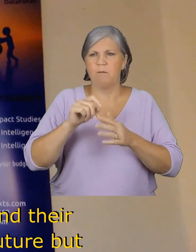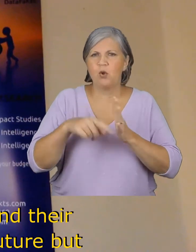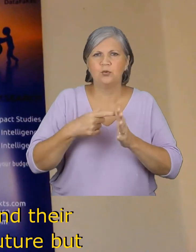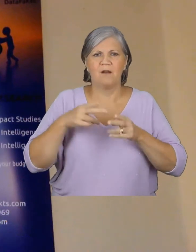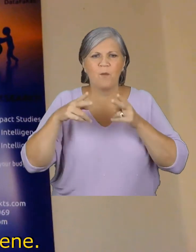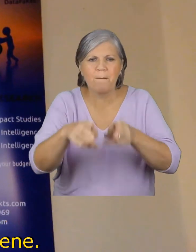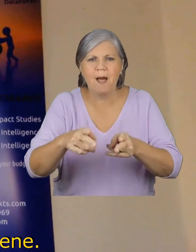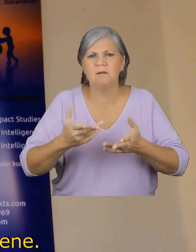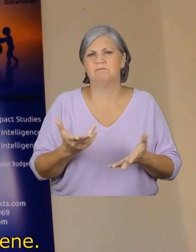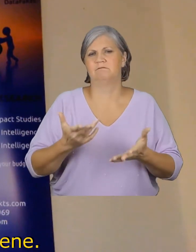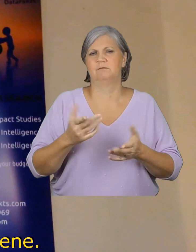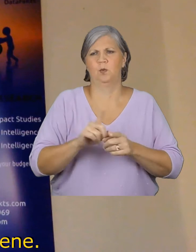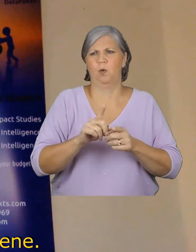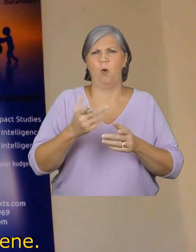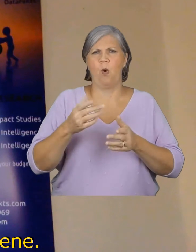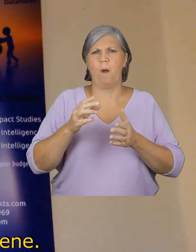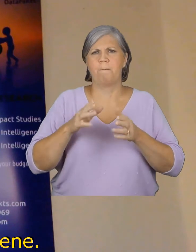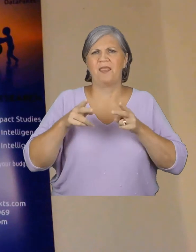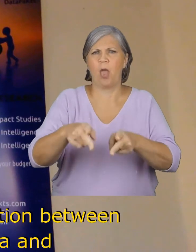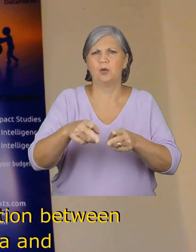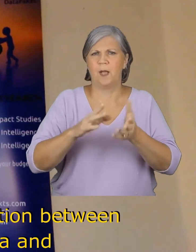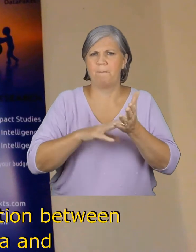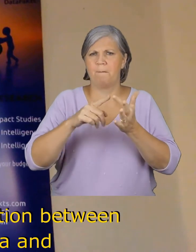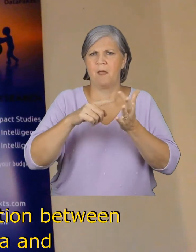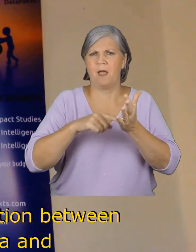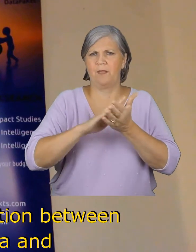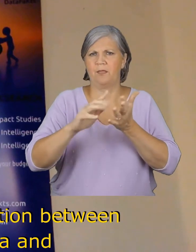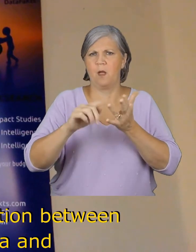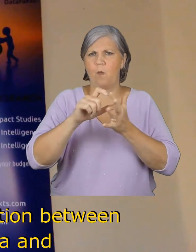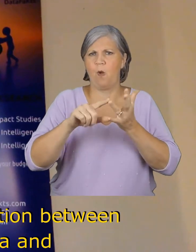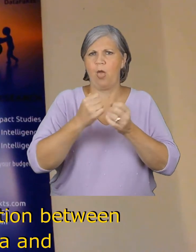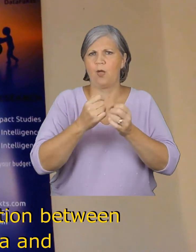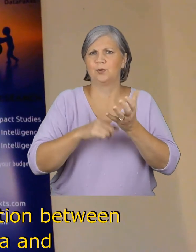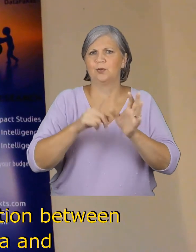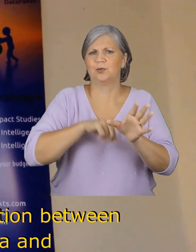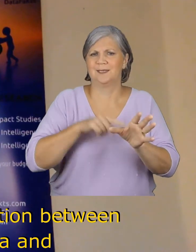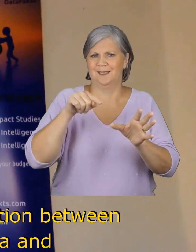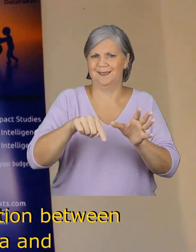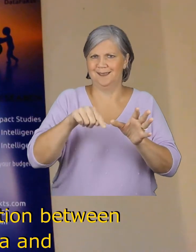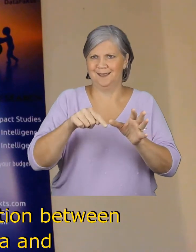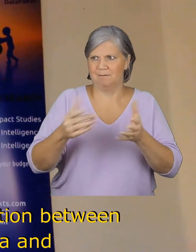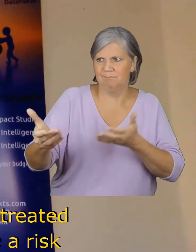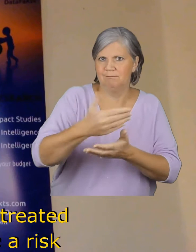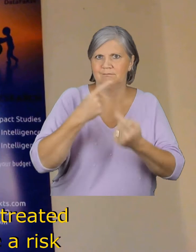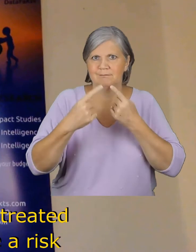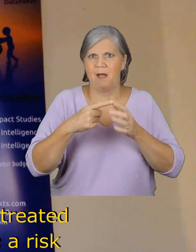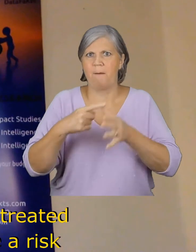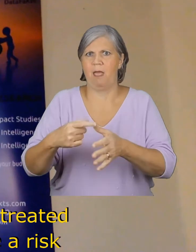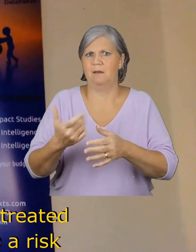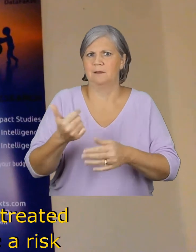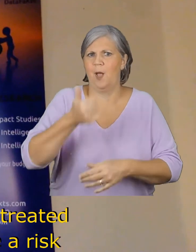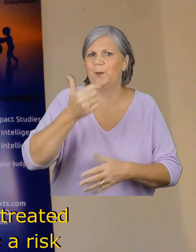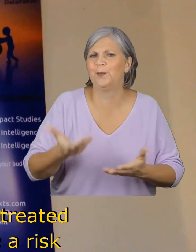future. But first, to set the scene. There is a known association between hearing loss and dementia, and it is